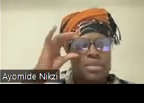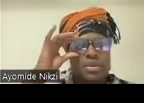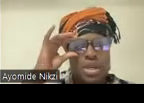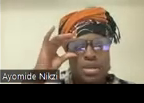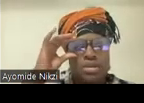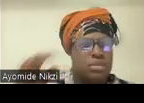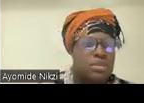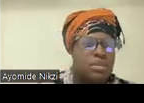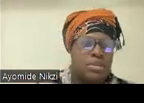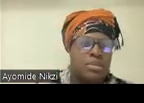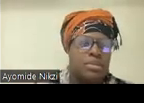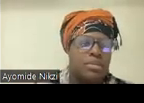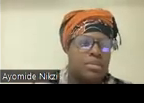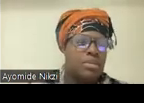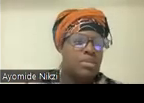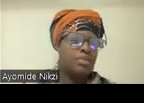Okay.